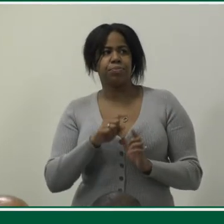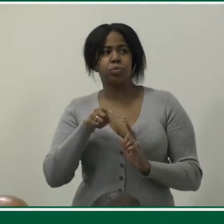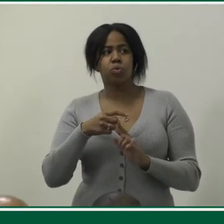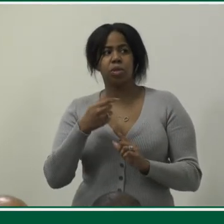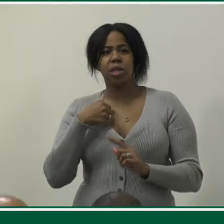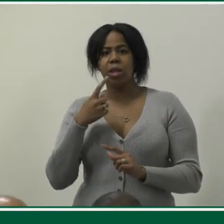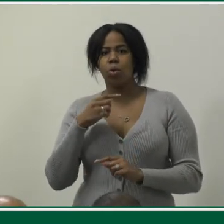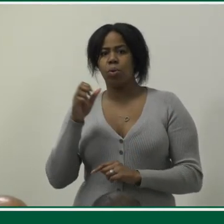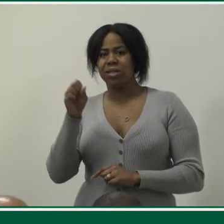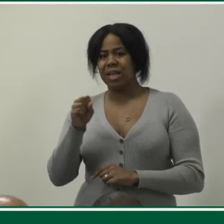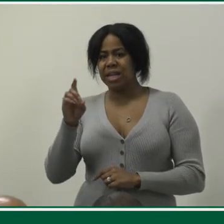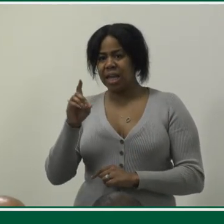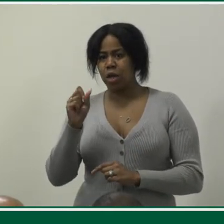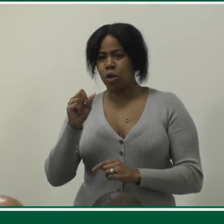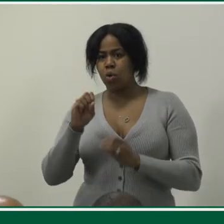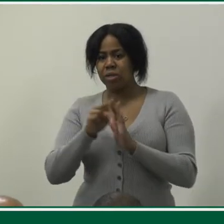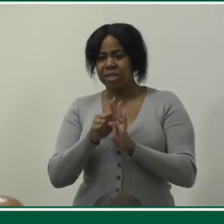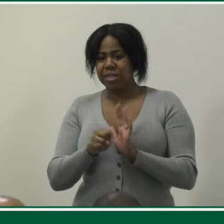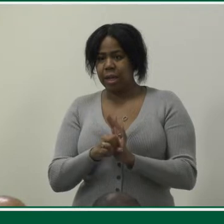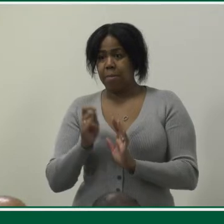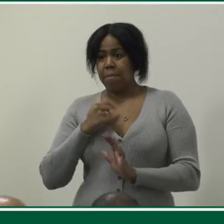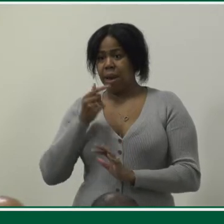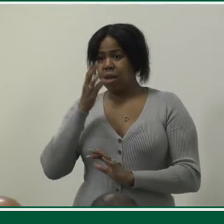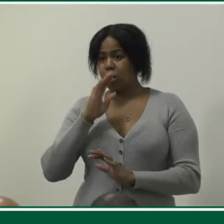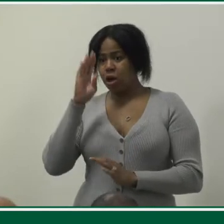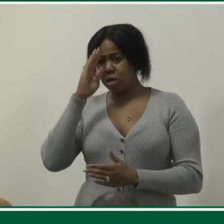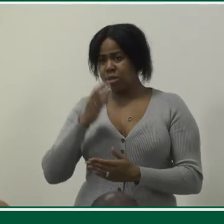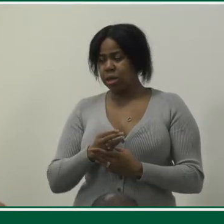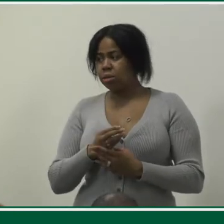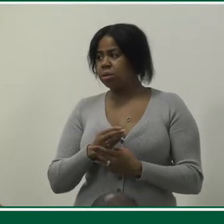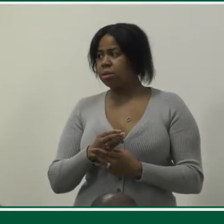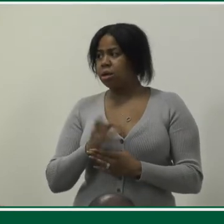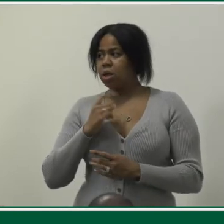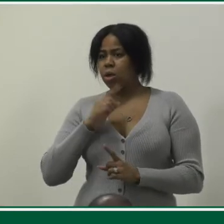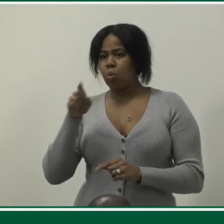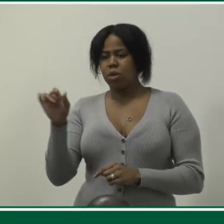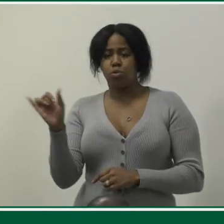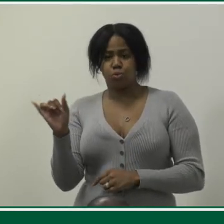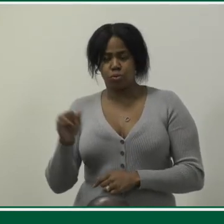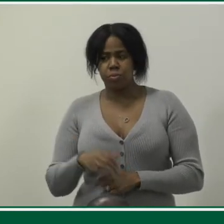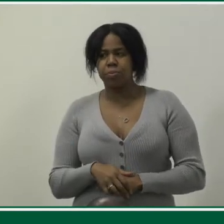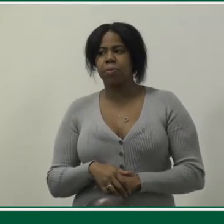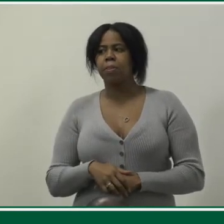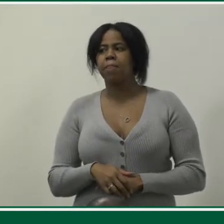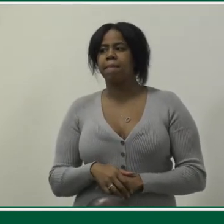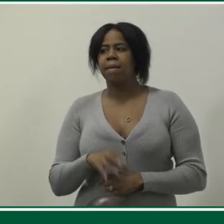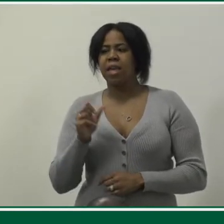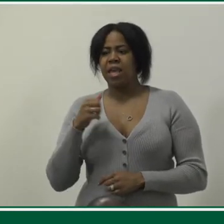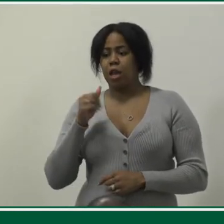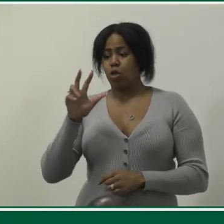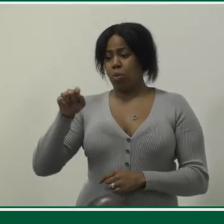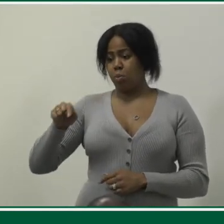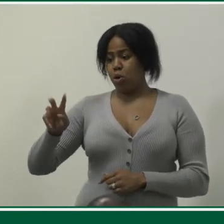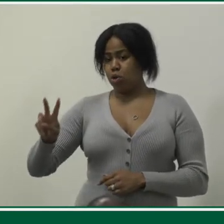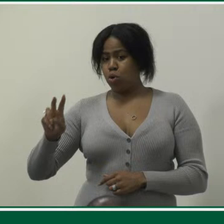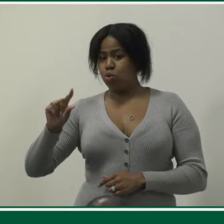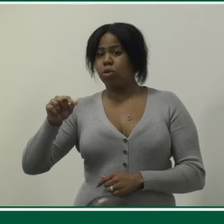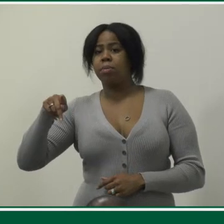when I was at San Diego State, my godson went to San Diego State. He had a 3.2